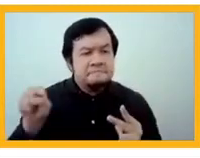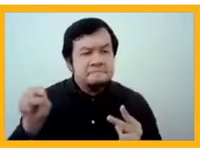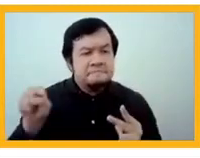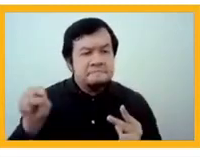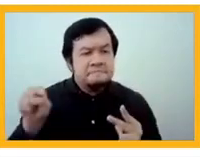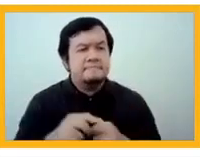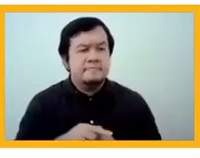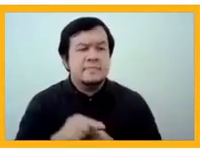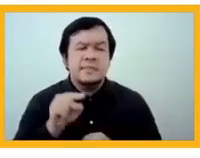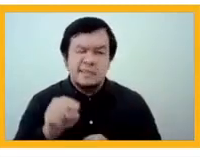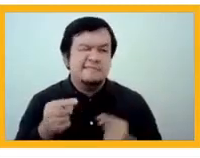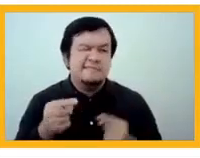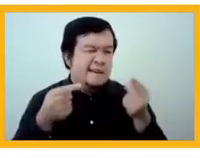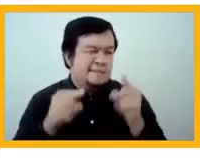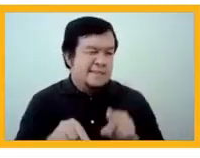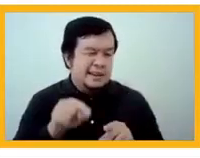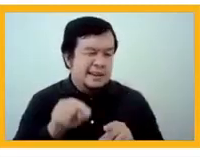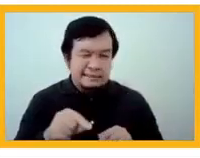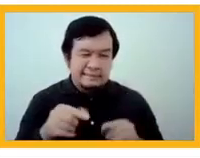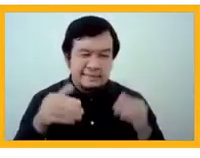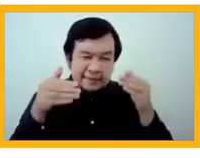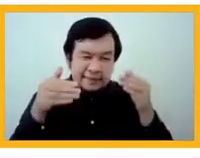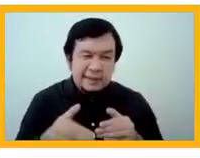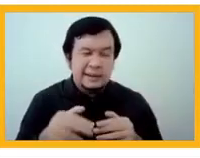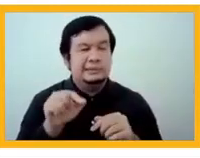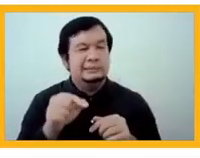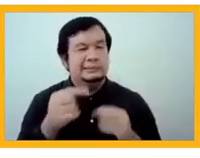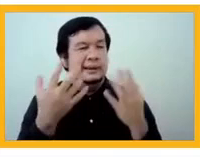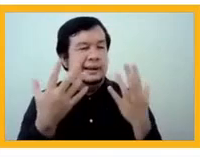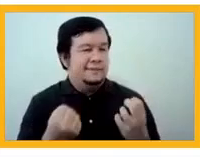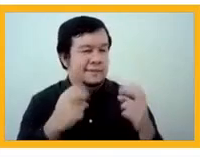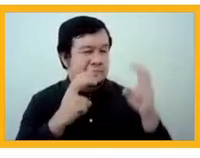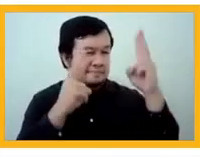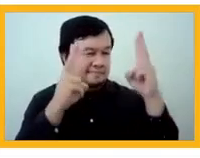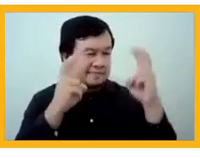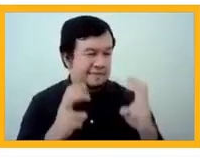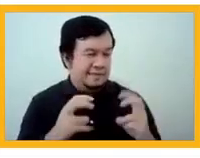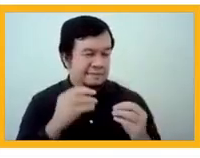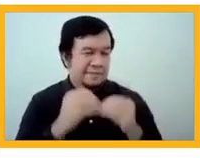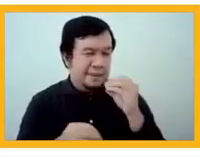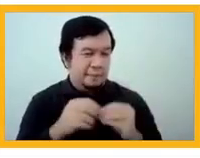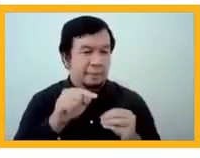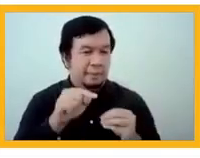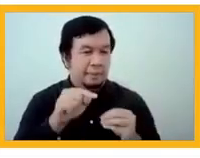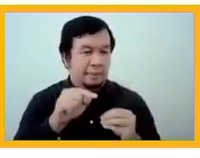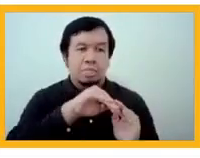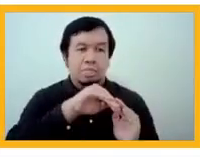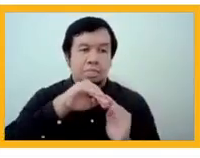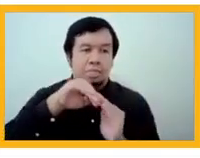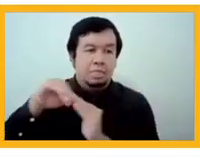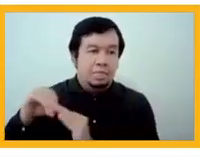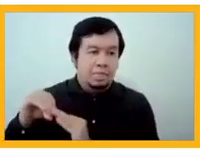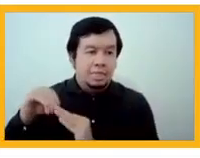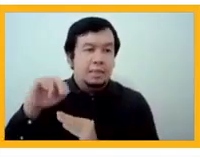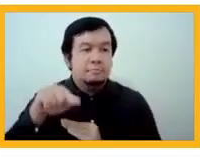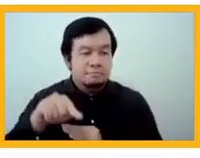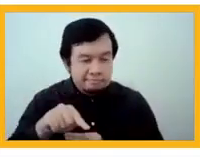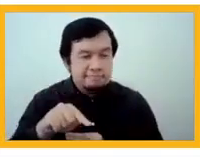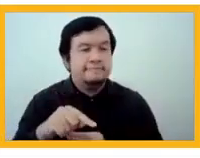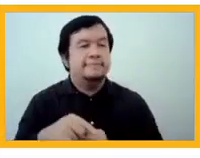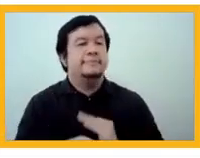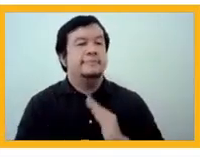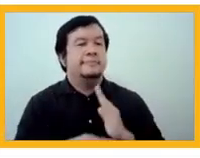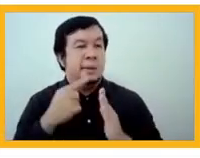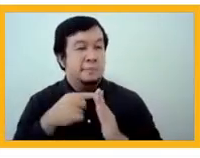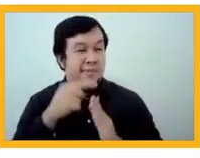these issues right now. Okay. So, and some of these issues, you know, sometimes people will want to cover more schools, and so they will reduce